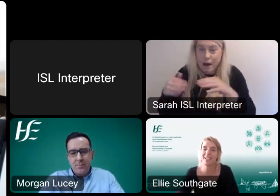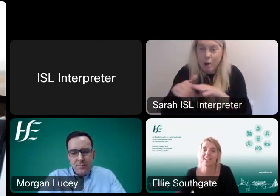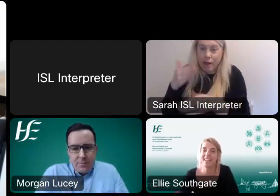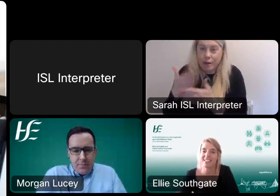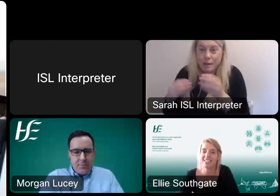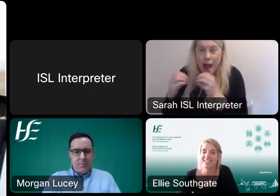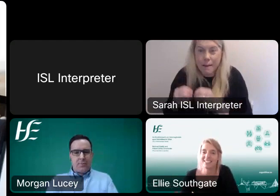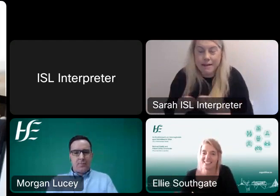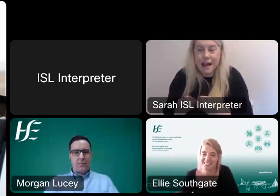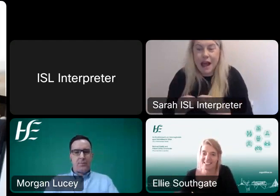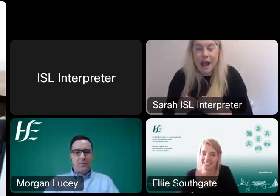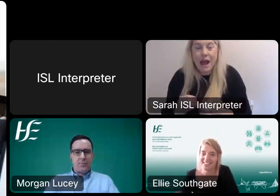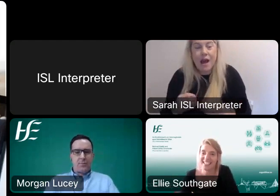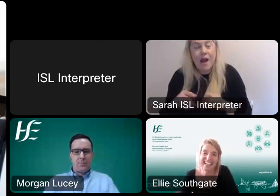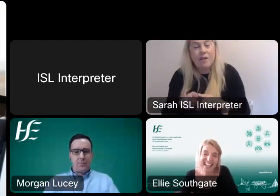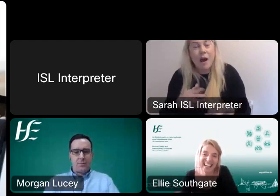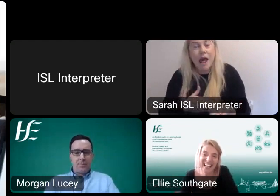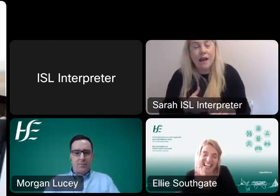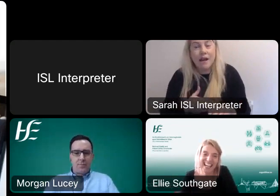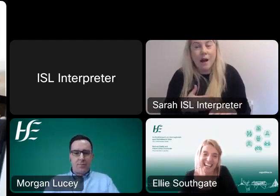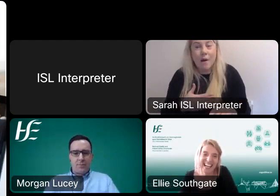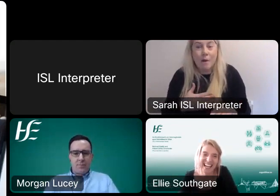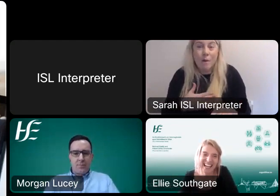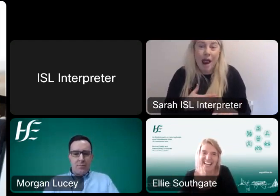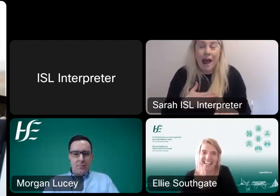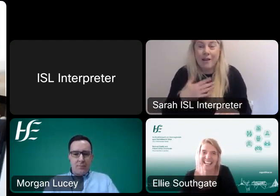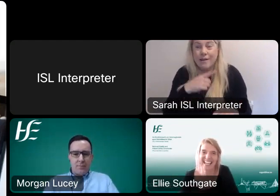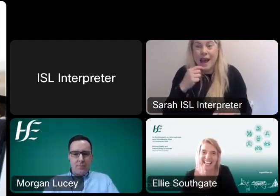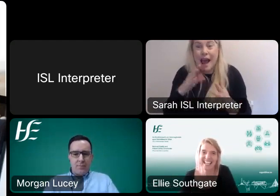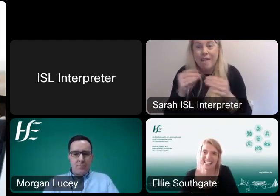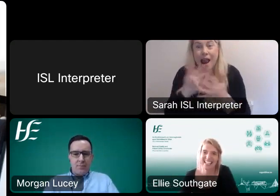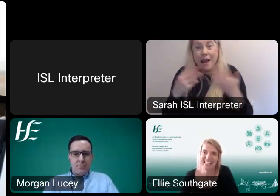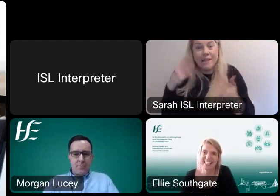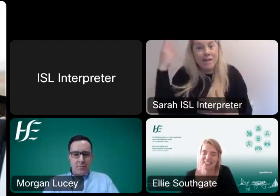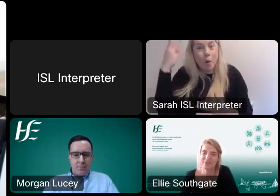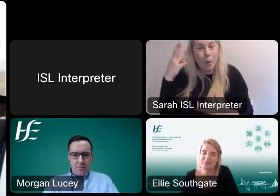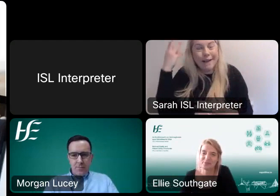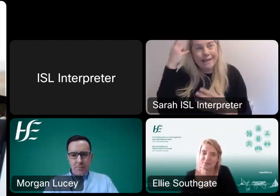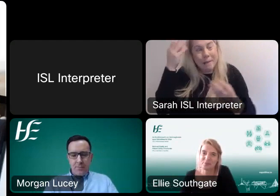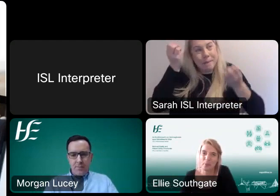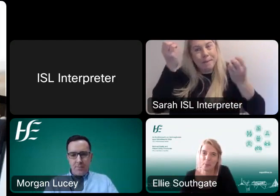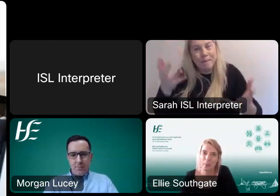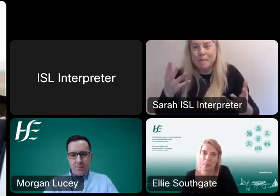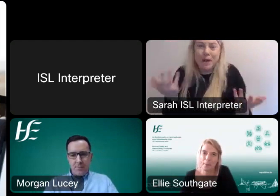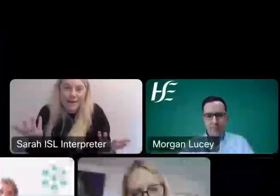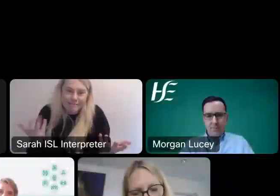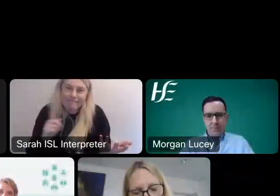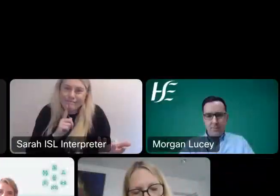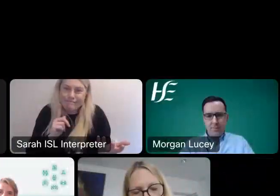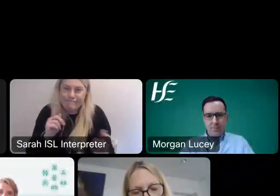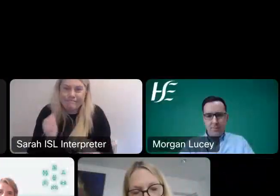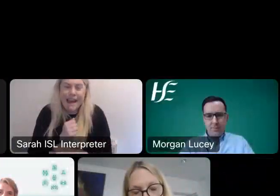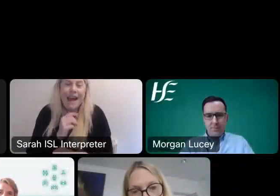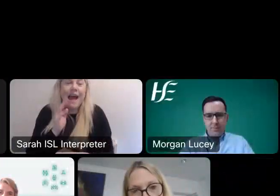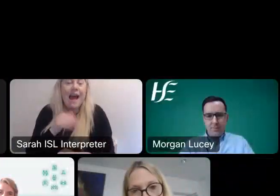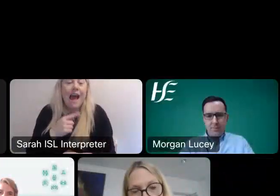comments. I'd like to say pearls of wisdom, but thank you everyone for the webinar today. I just wanted